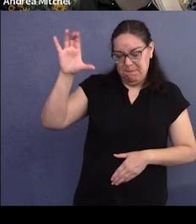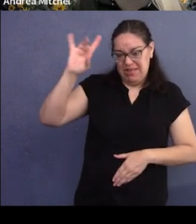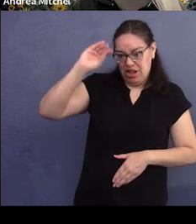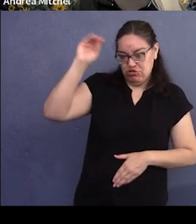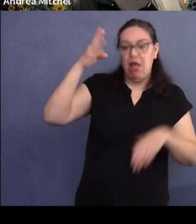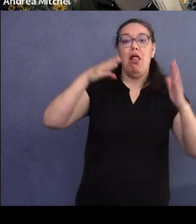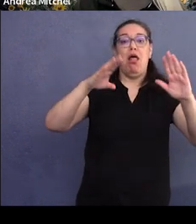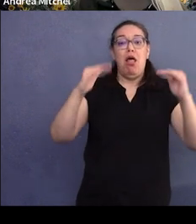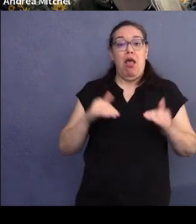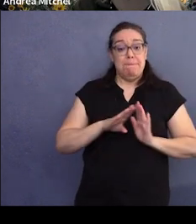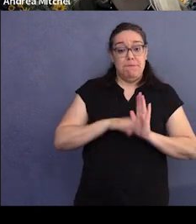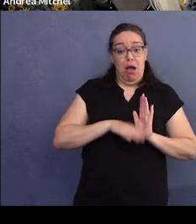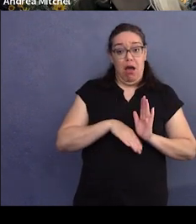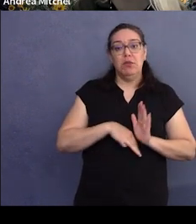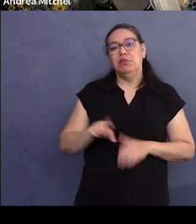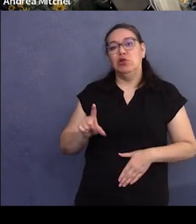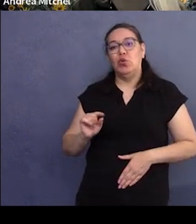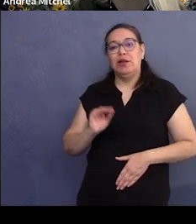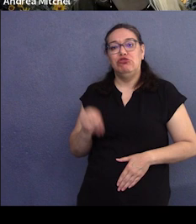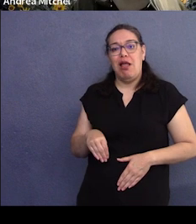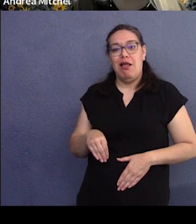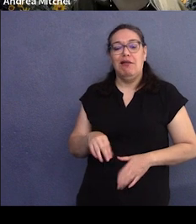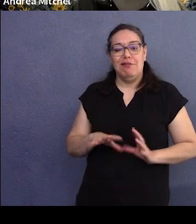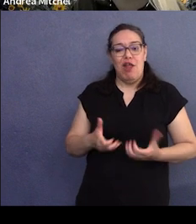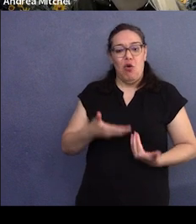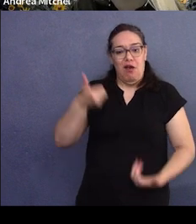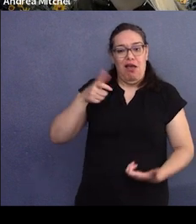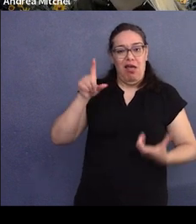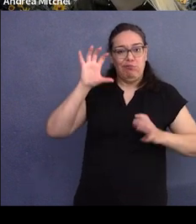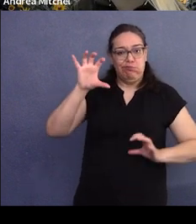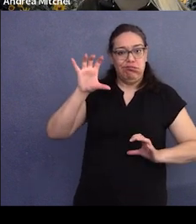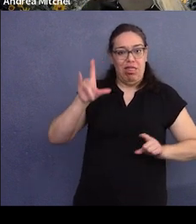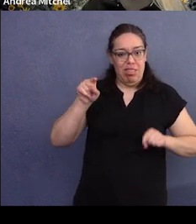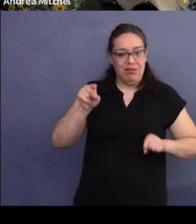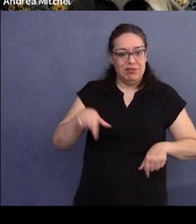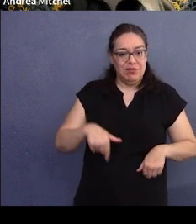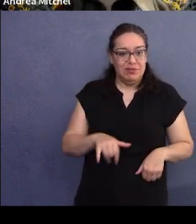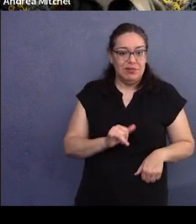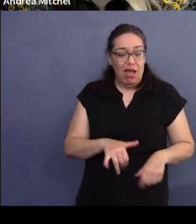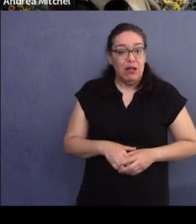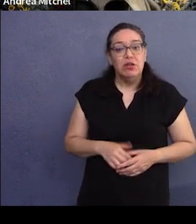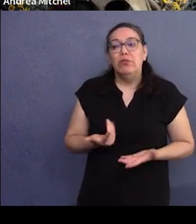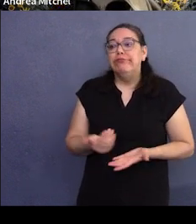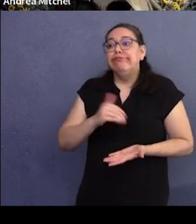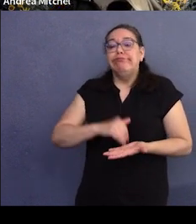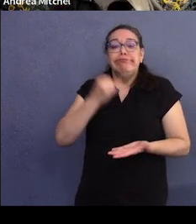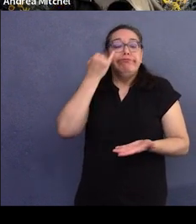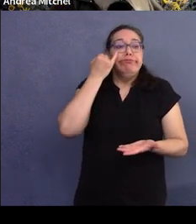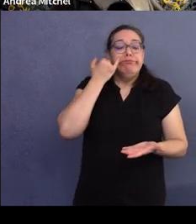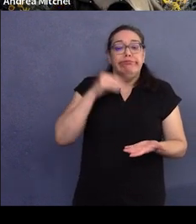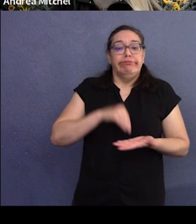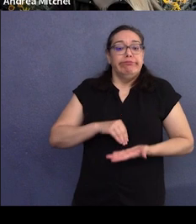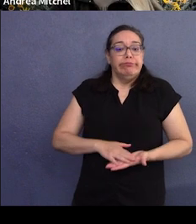the 20% category down at the bottom. So again, let's say you put